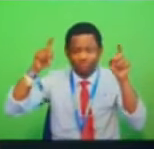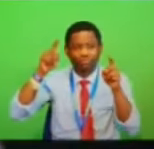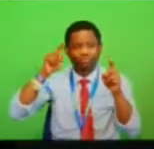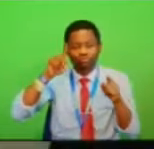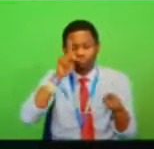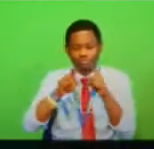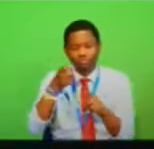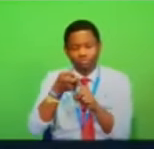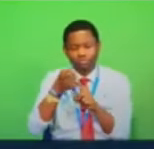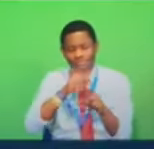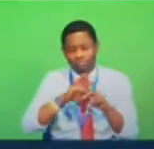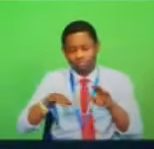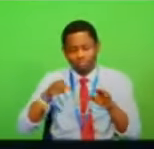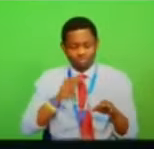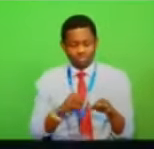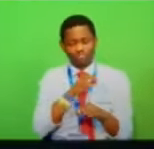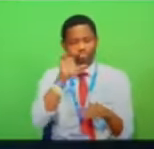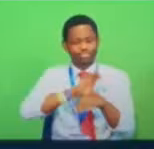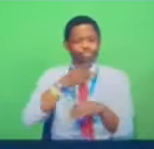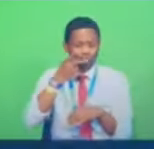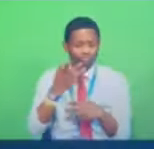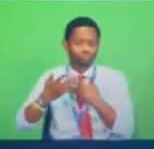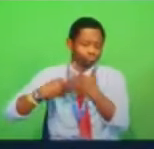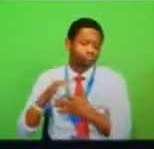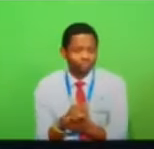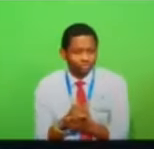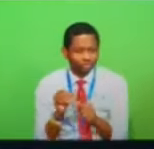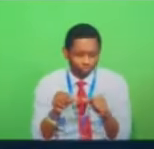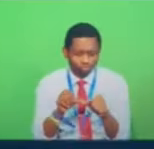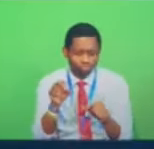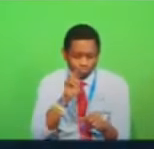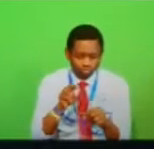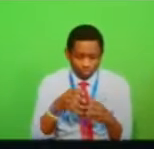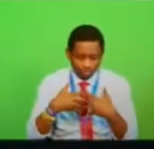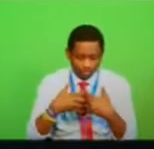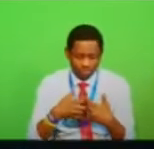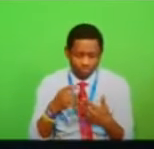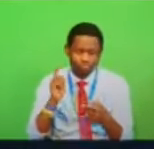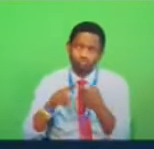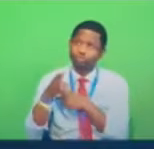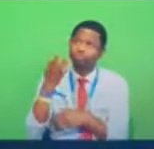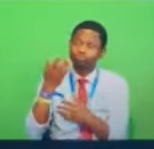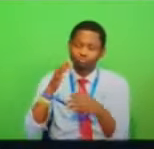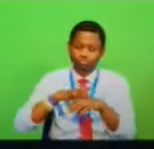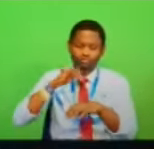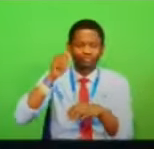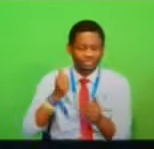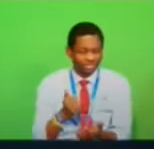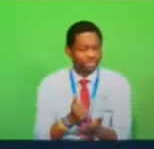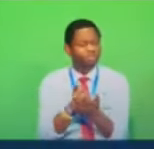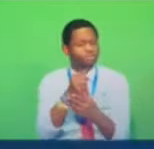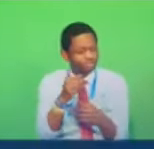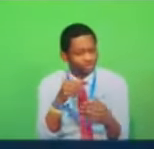Oh, praise the Lord. And let us continue to use all these machines to the glory of God. It is helping us with our offerings.